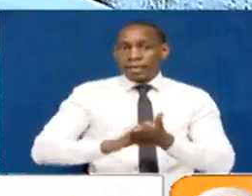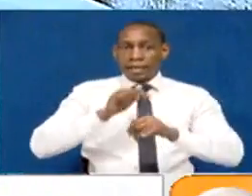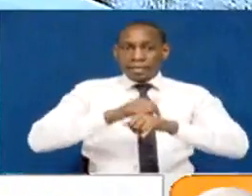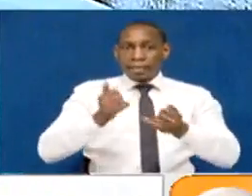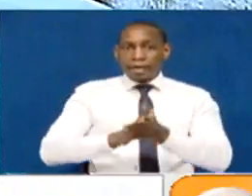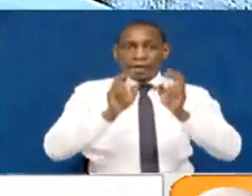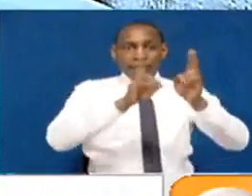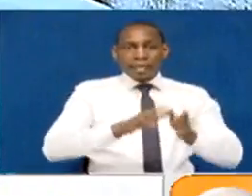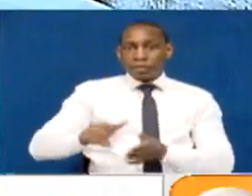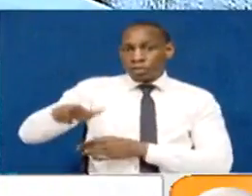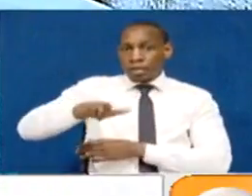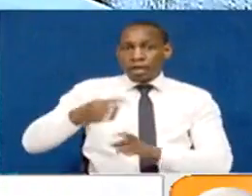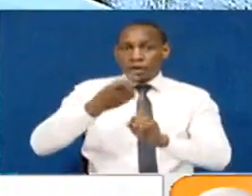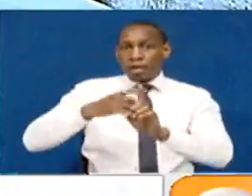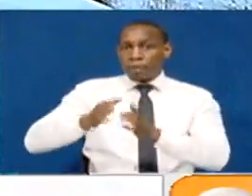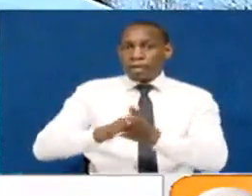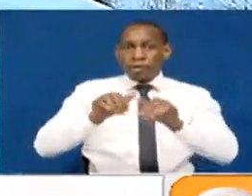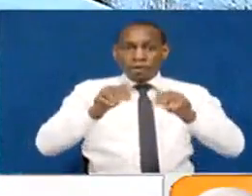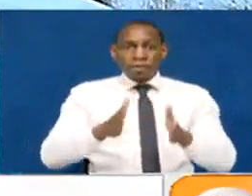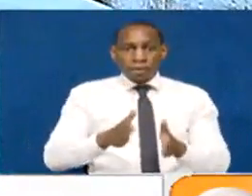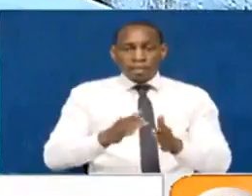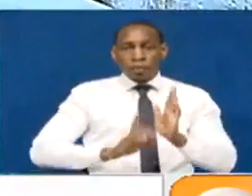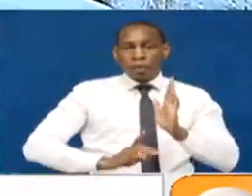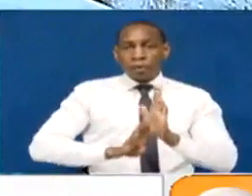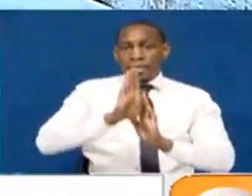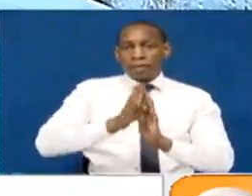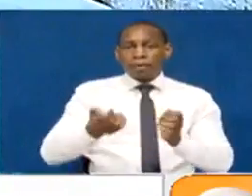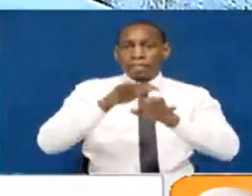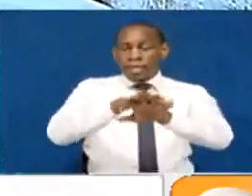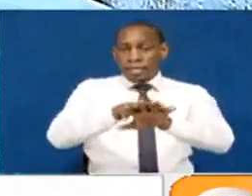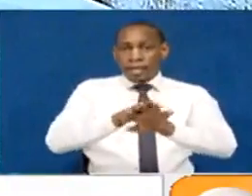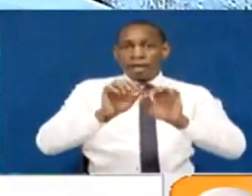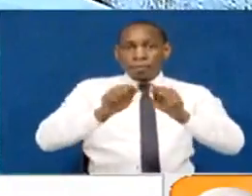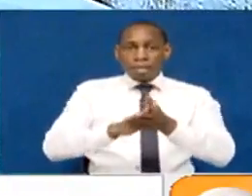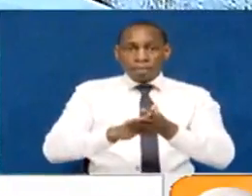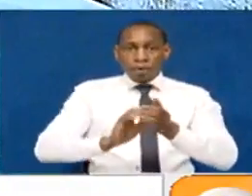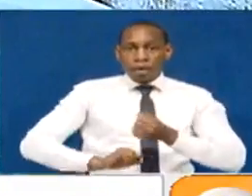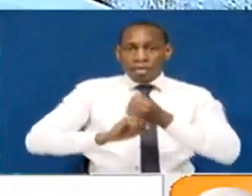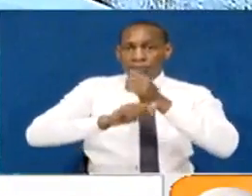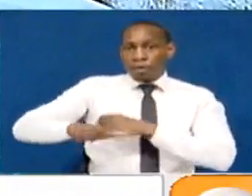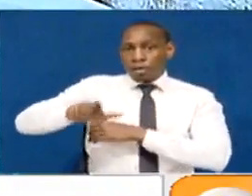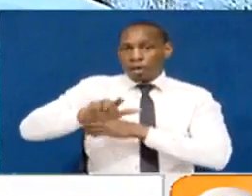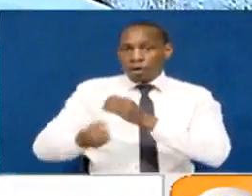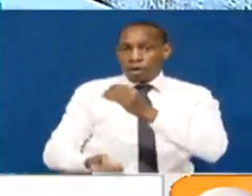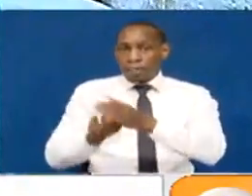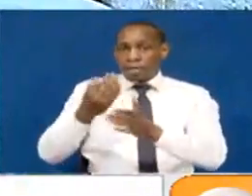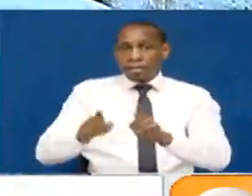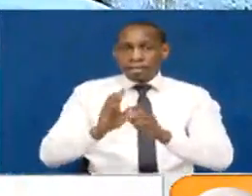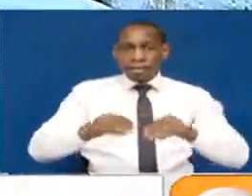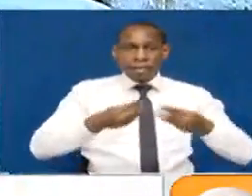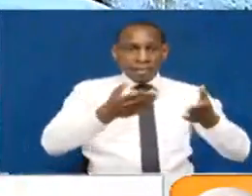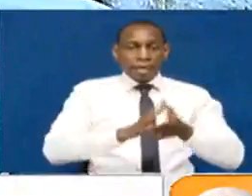for multinationals and local potato growers to develop synergies on how to boost local production and